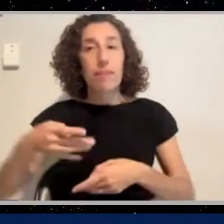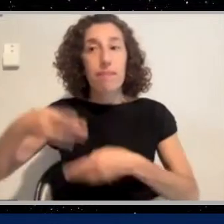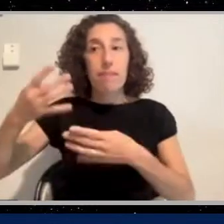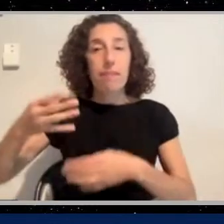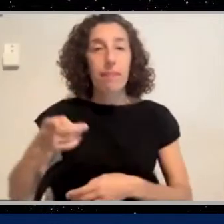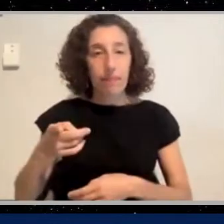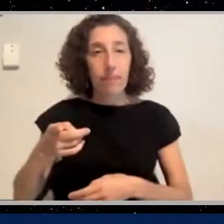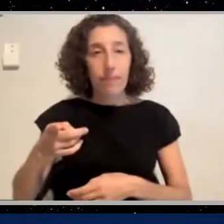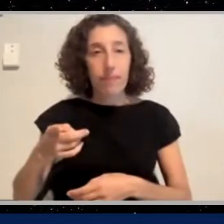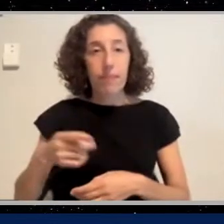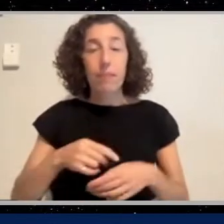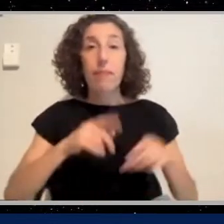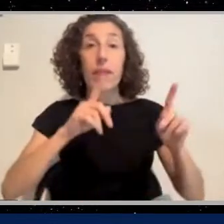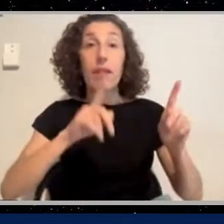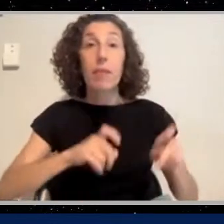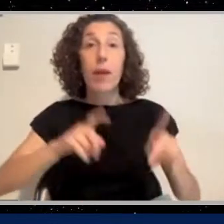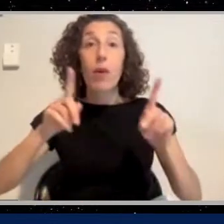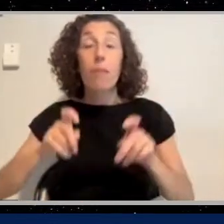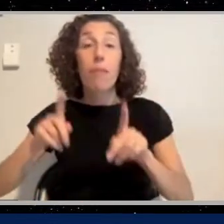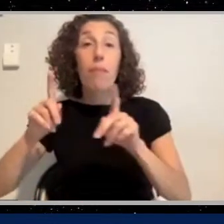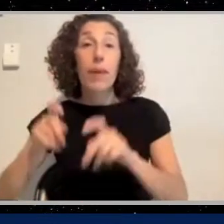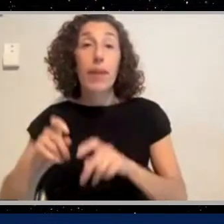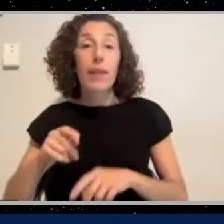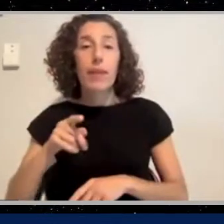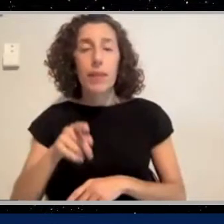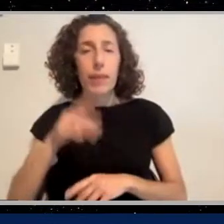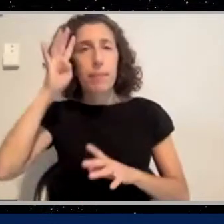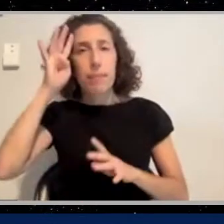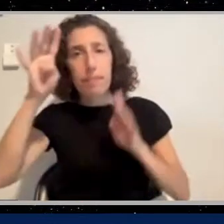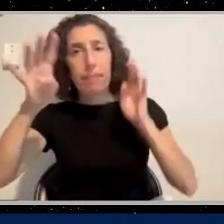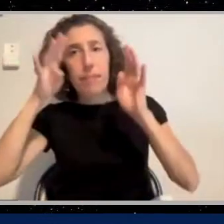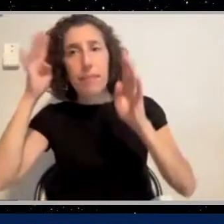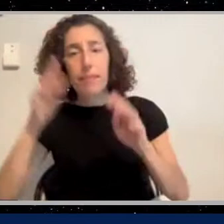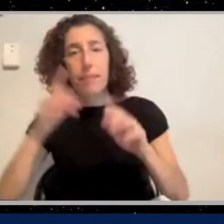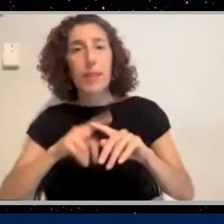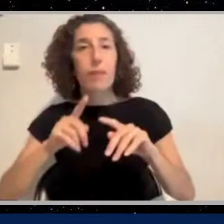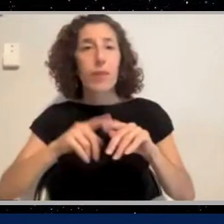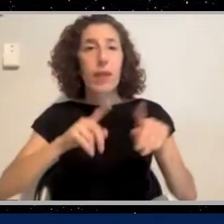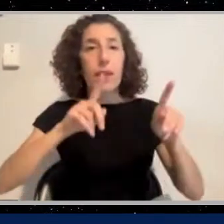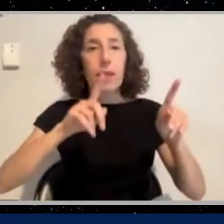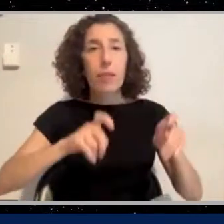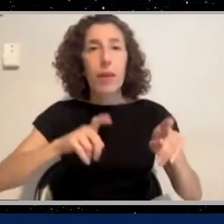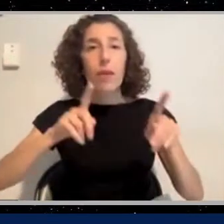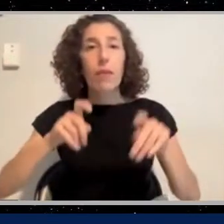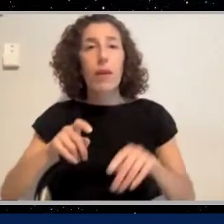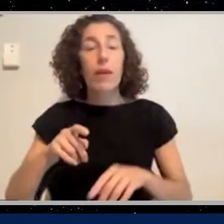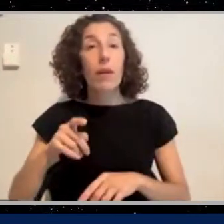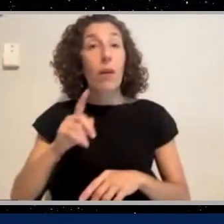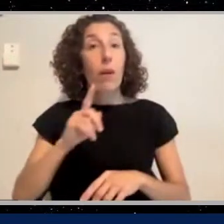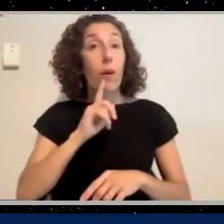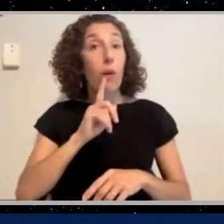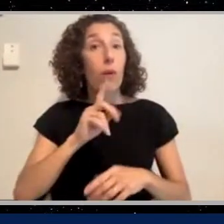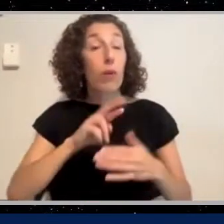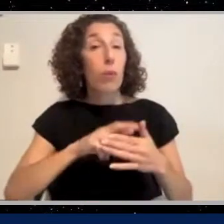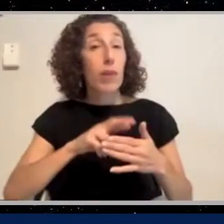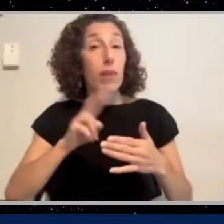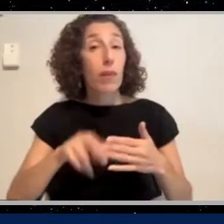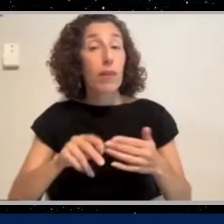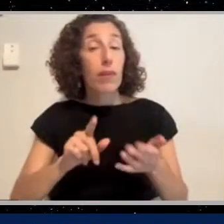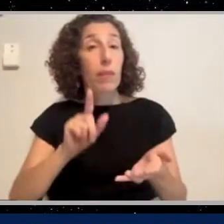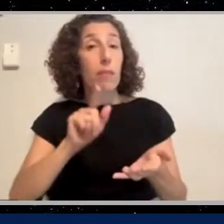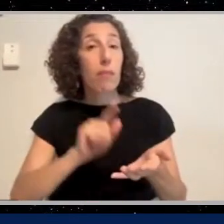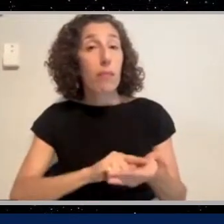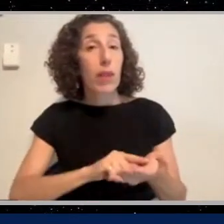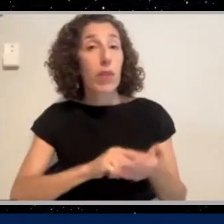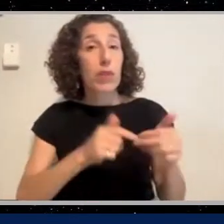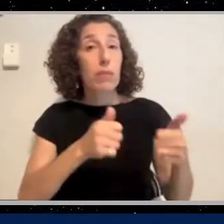So you come up with different experiments, and Astropreneur has asked, are the results of the experiments published or used to write papers